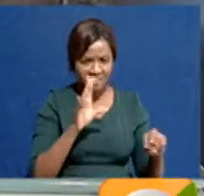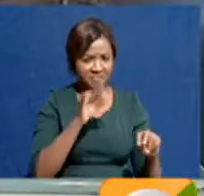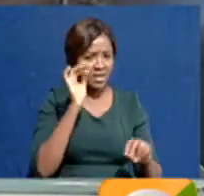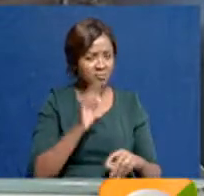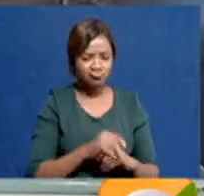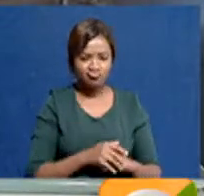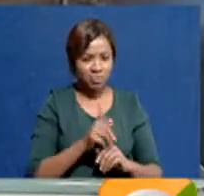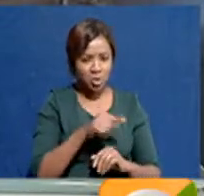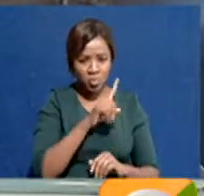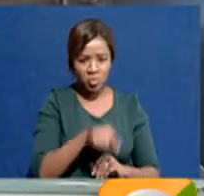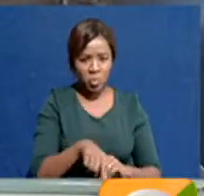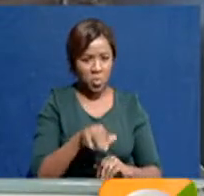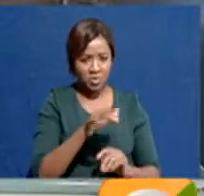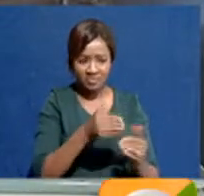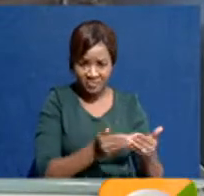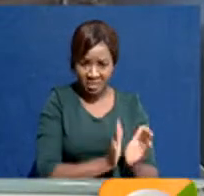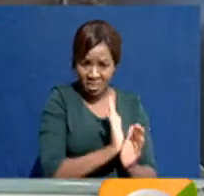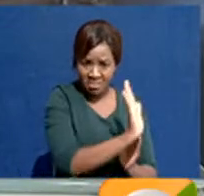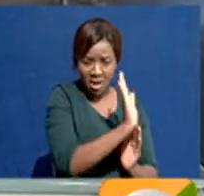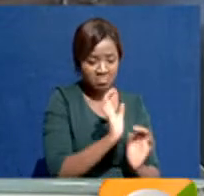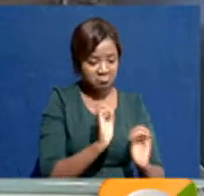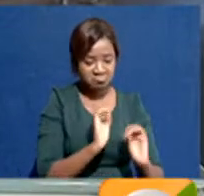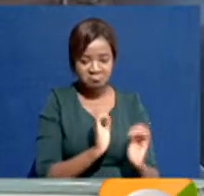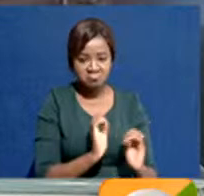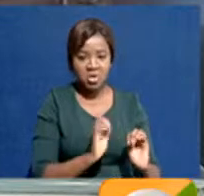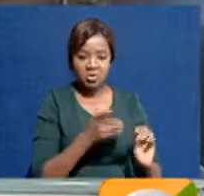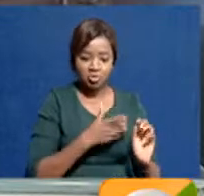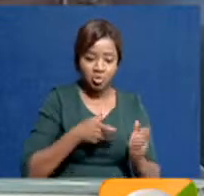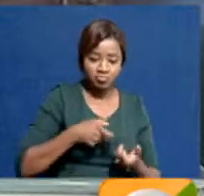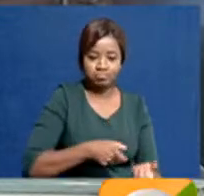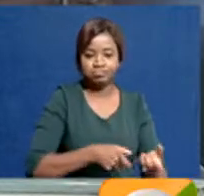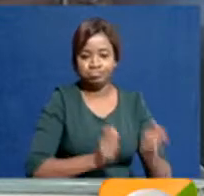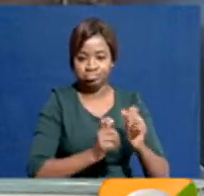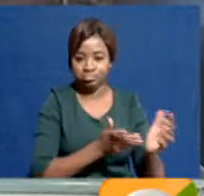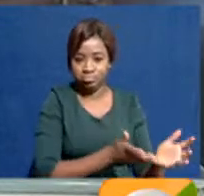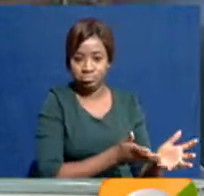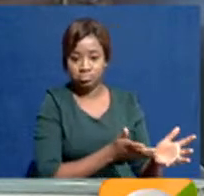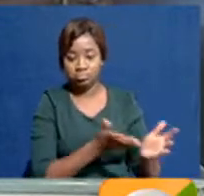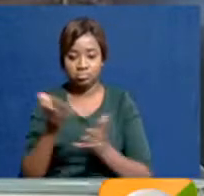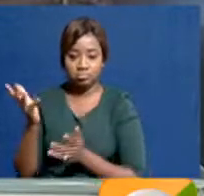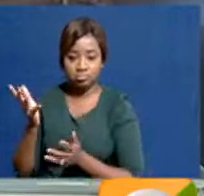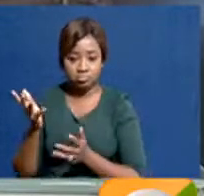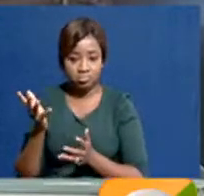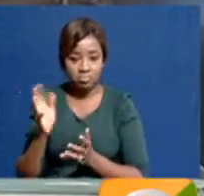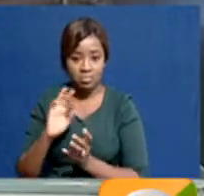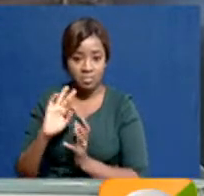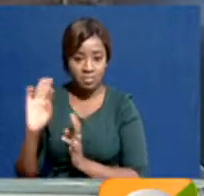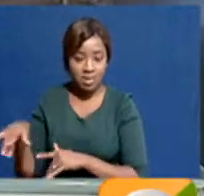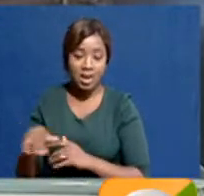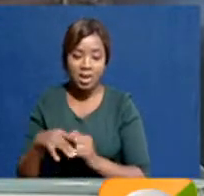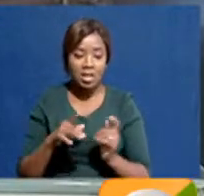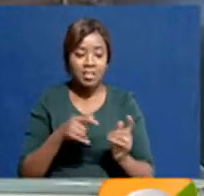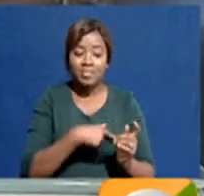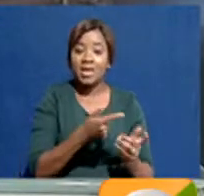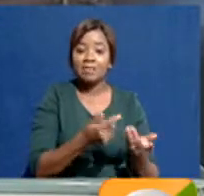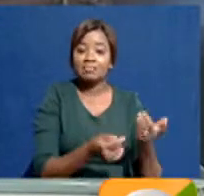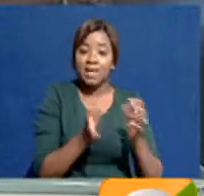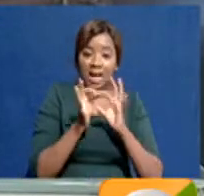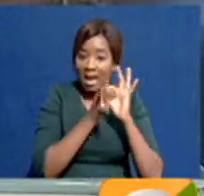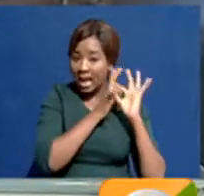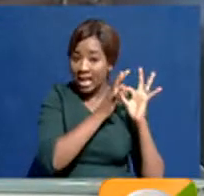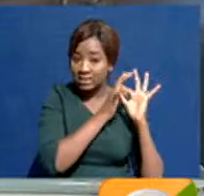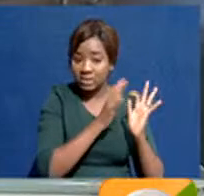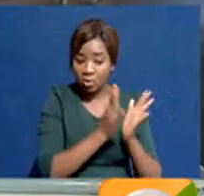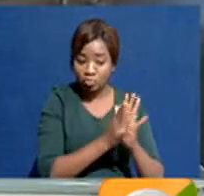homestead to allow a family member who the deceased was mistaken for to return home. Now, the family of